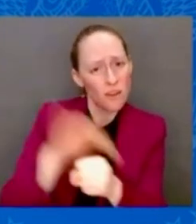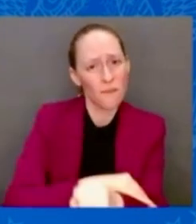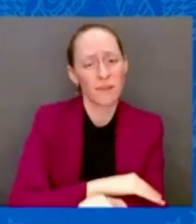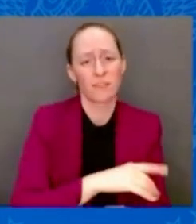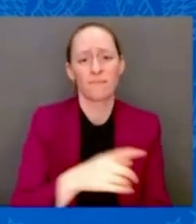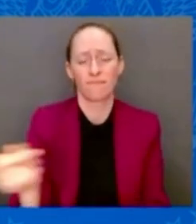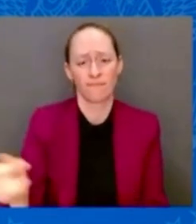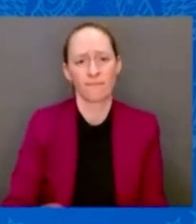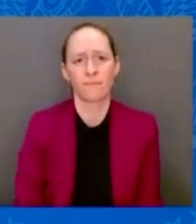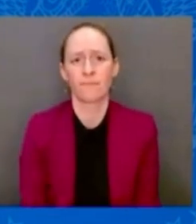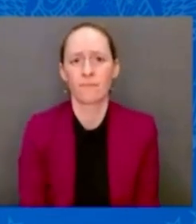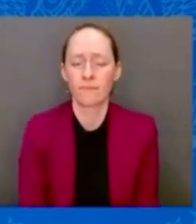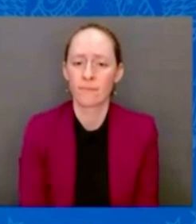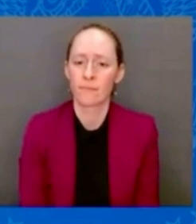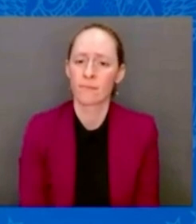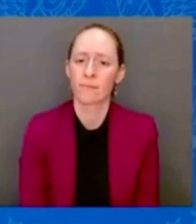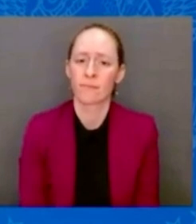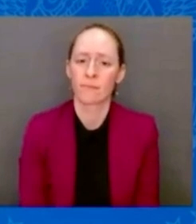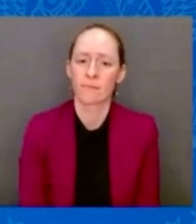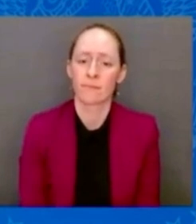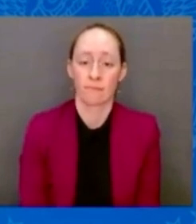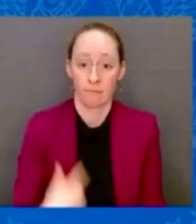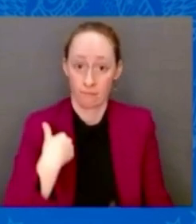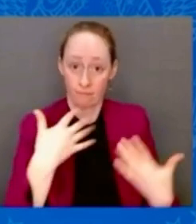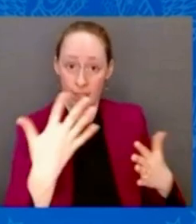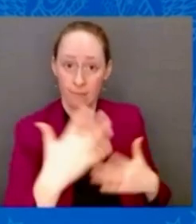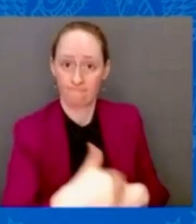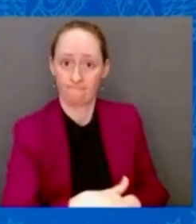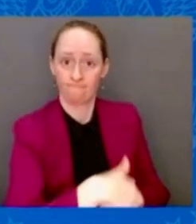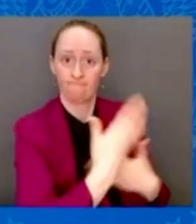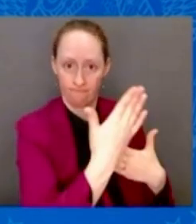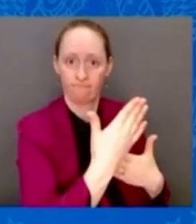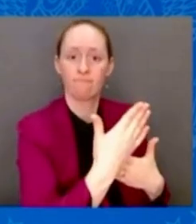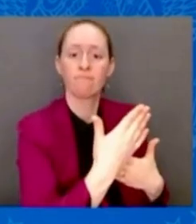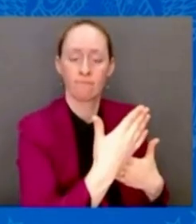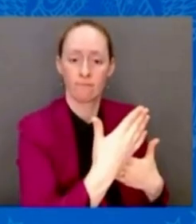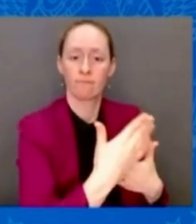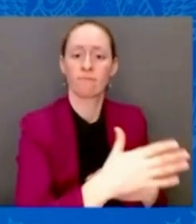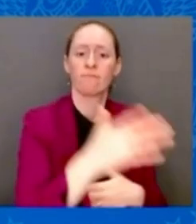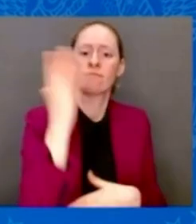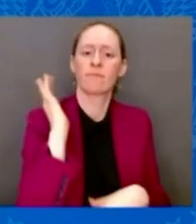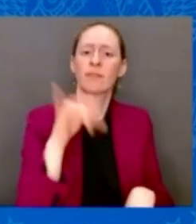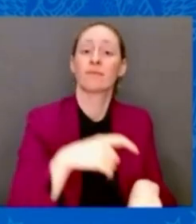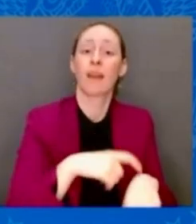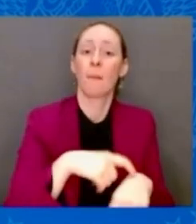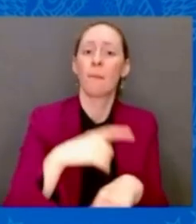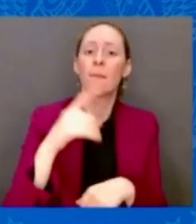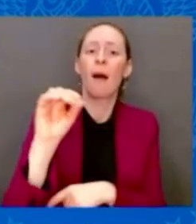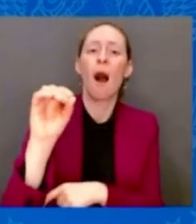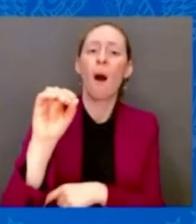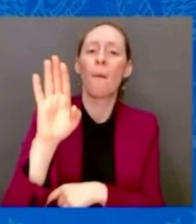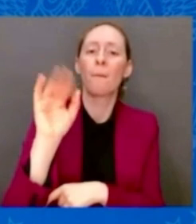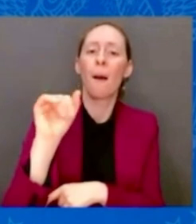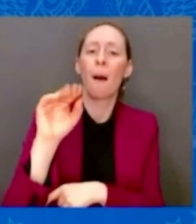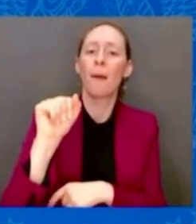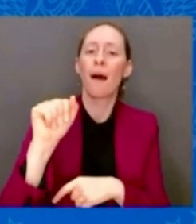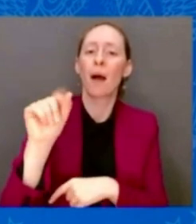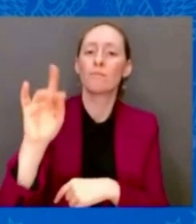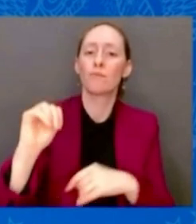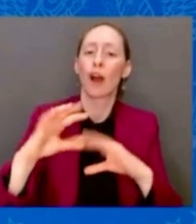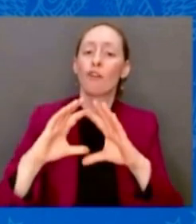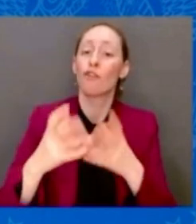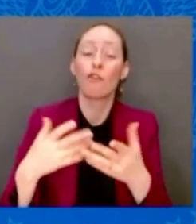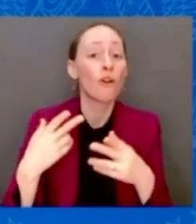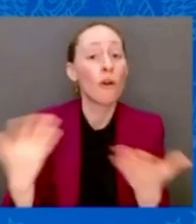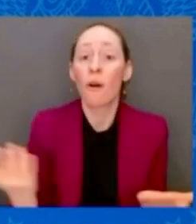of with Barack Obama. It's called the Cancer Moonshot. It's a key part of my unity agenda in the State of the Union to bring together every part of the